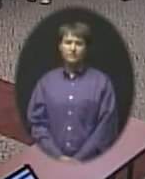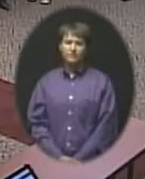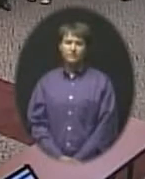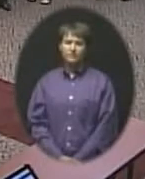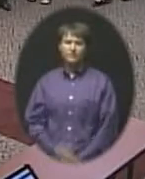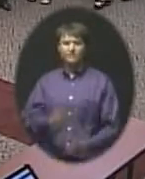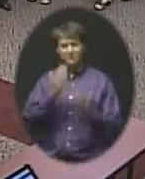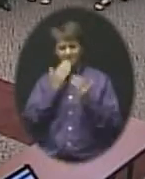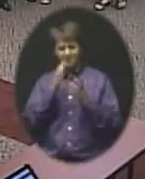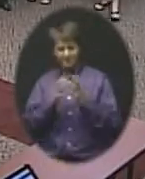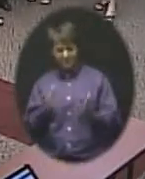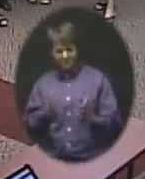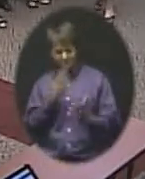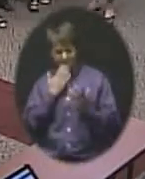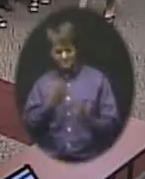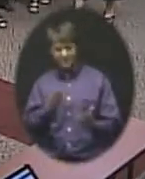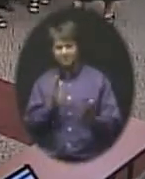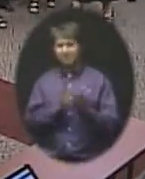Thank you very much.